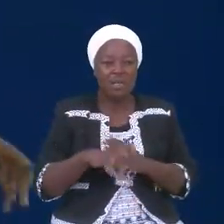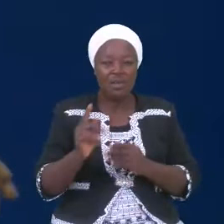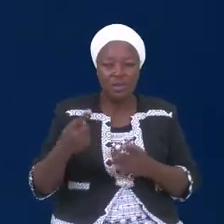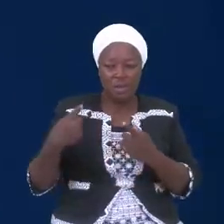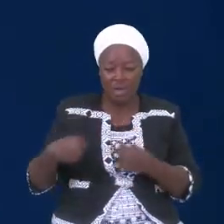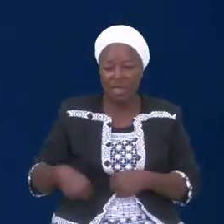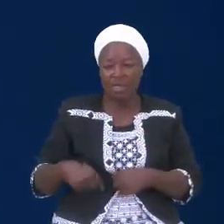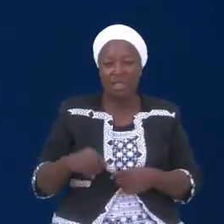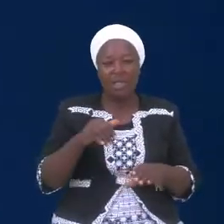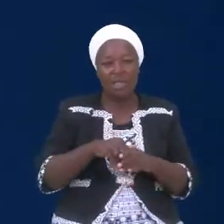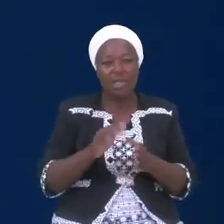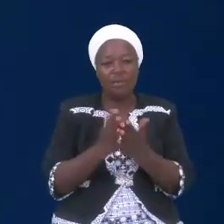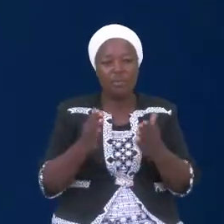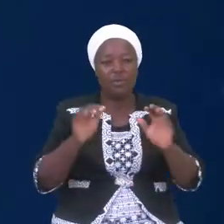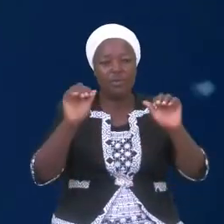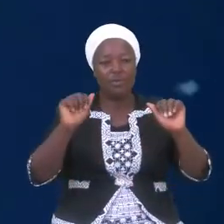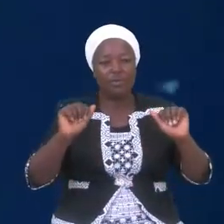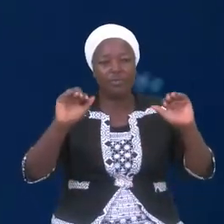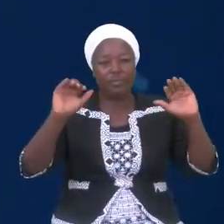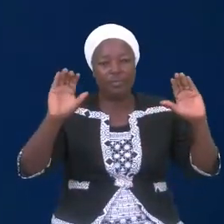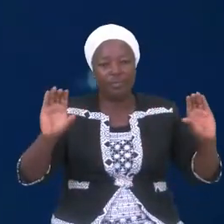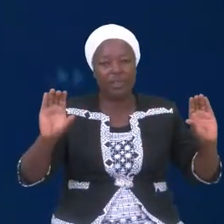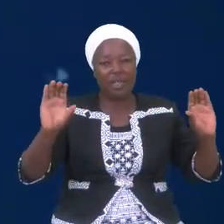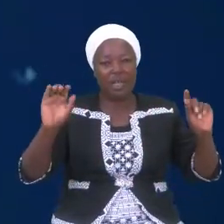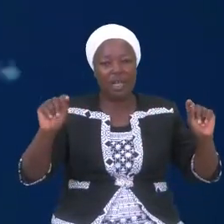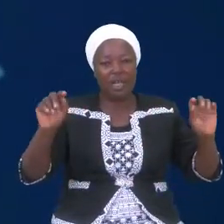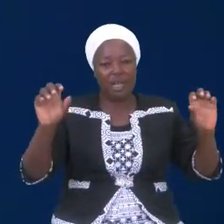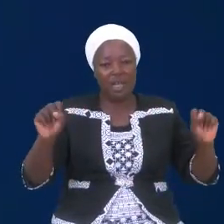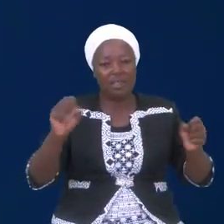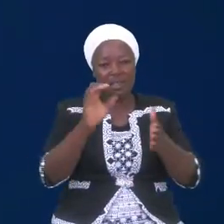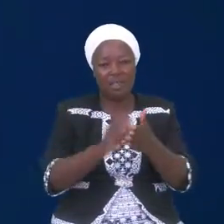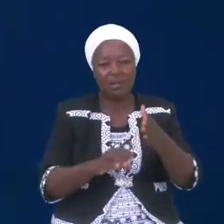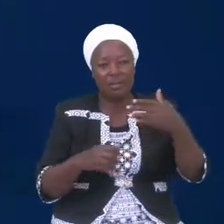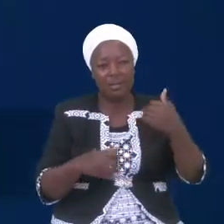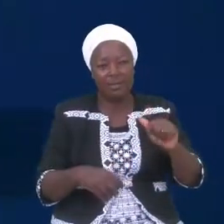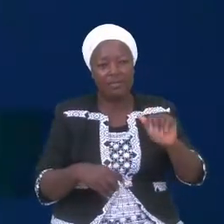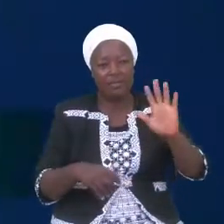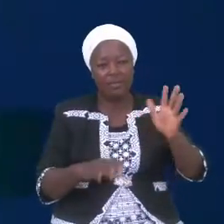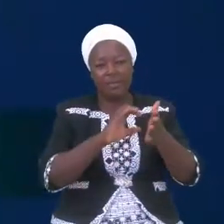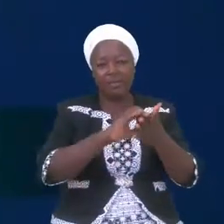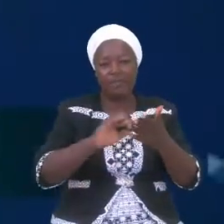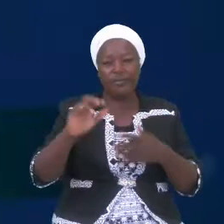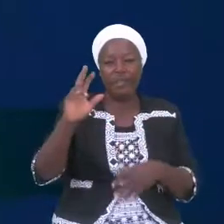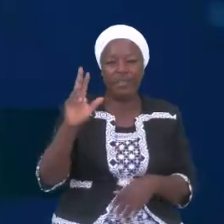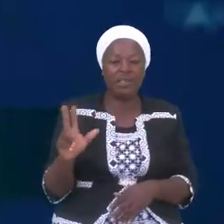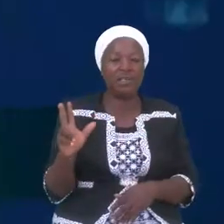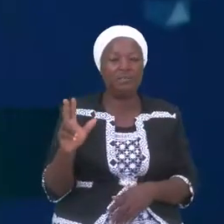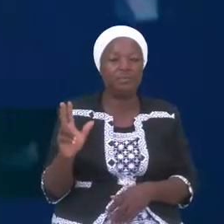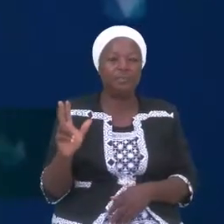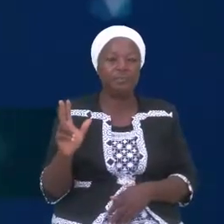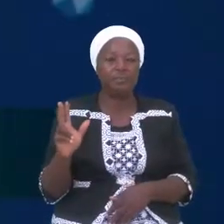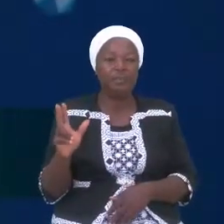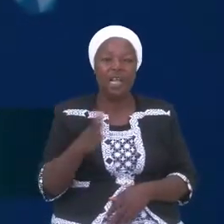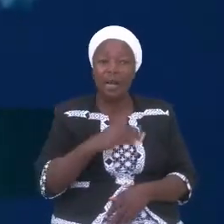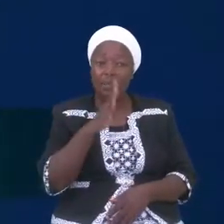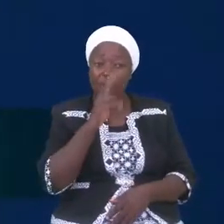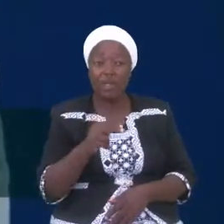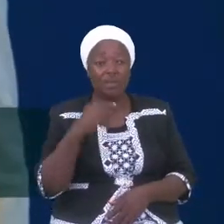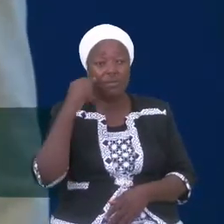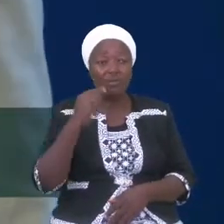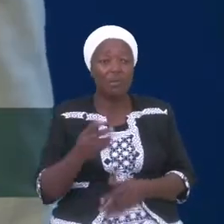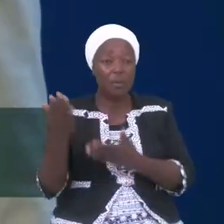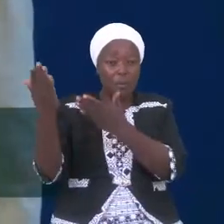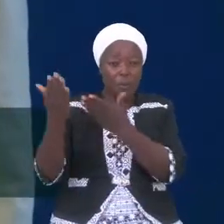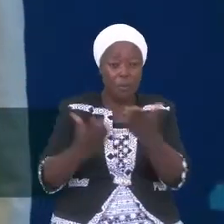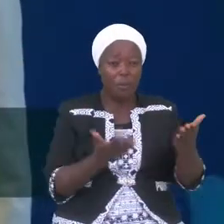15. I'm reading from verse 3 there. Acts chapter 15. We're looking at verse 3. And being